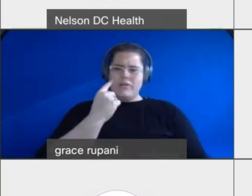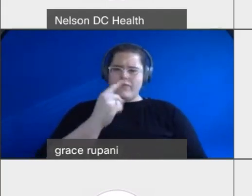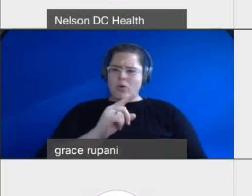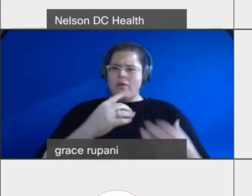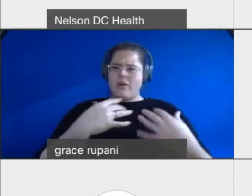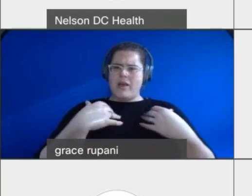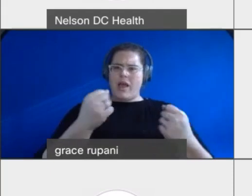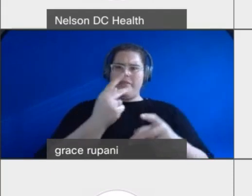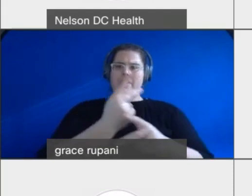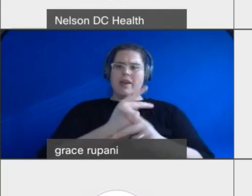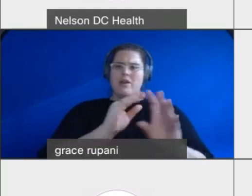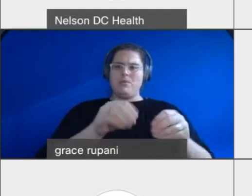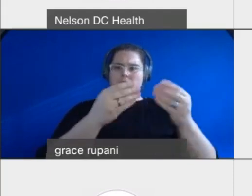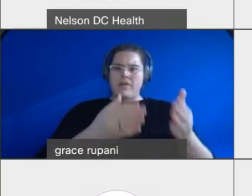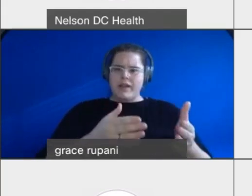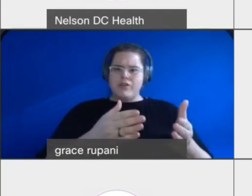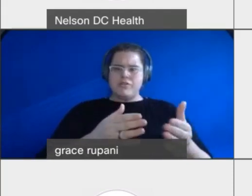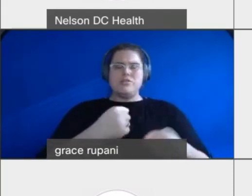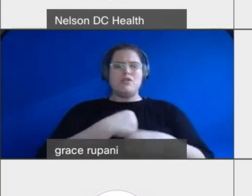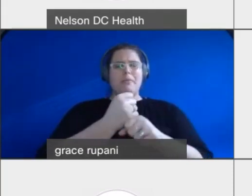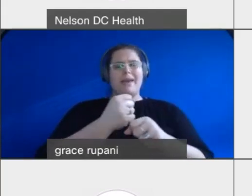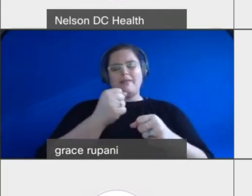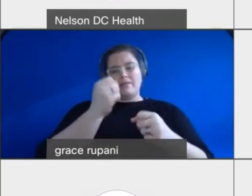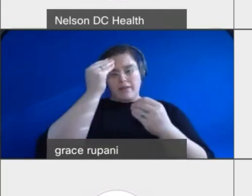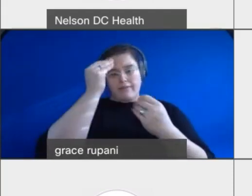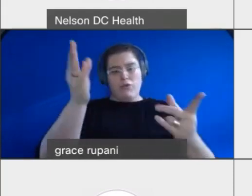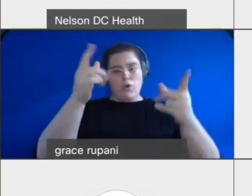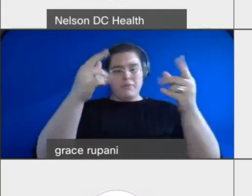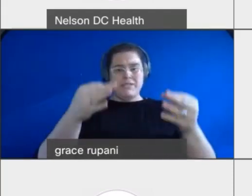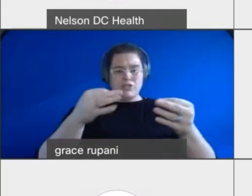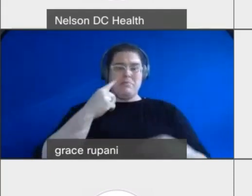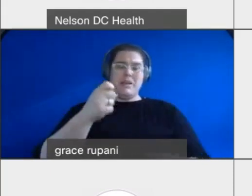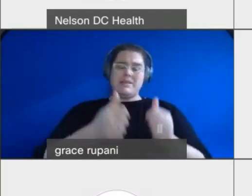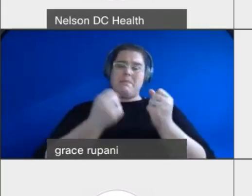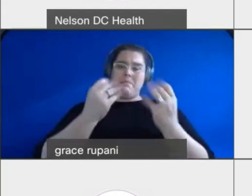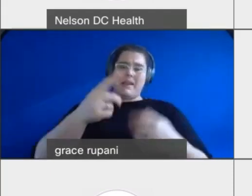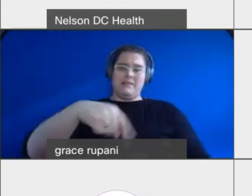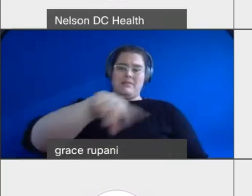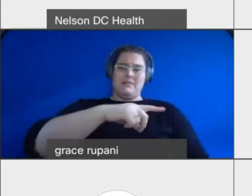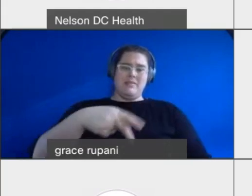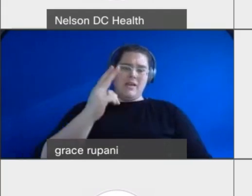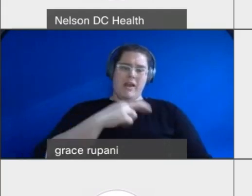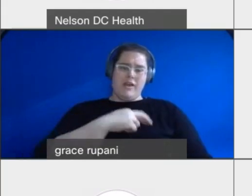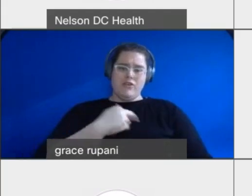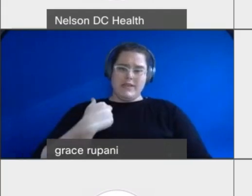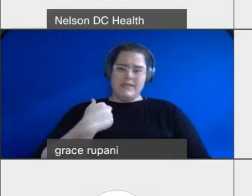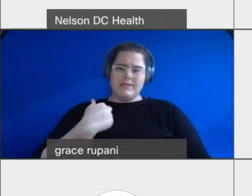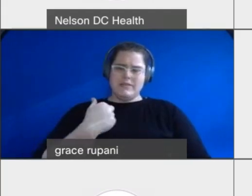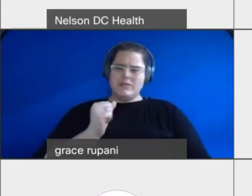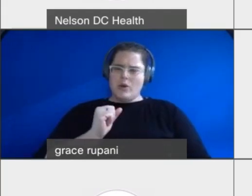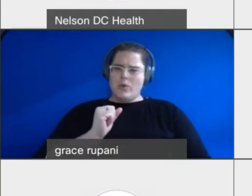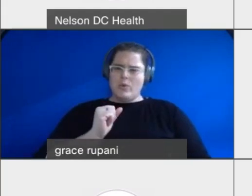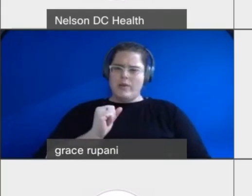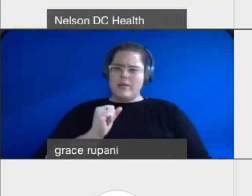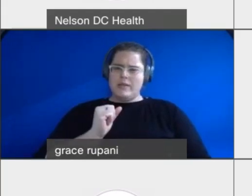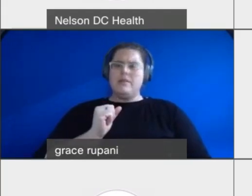they may be able to make an informed decision, as many are high risk? So we did send